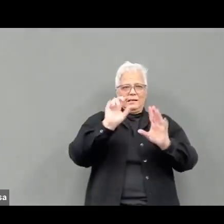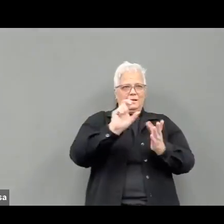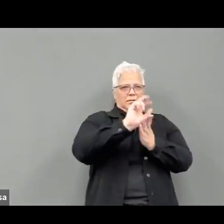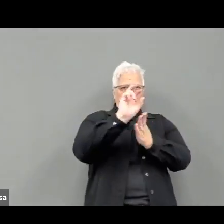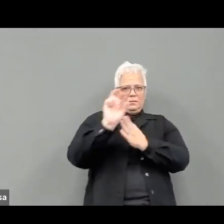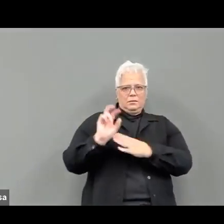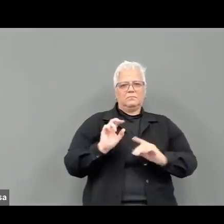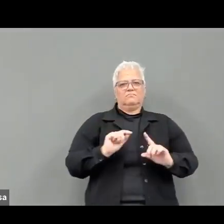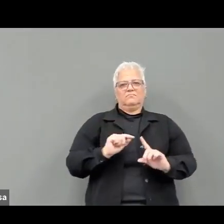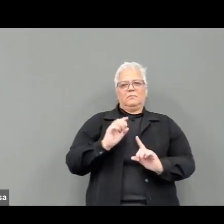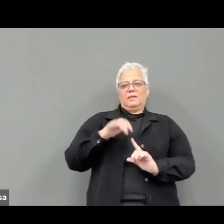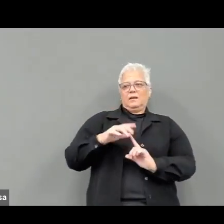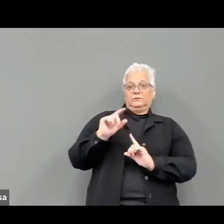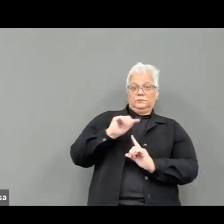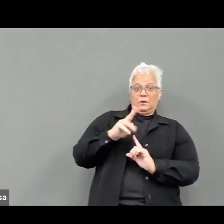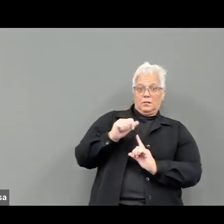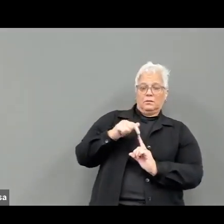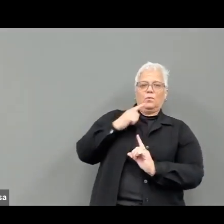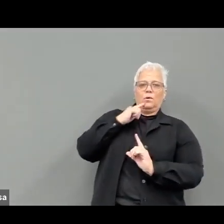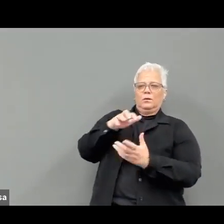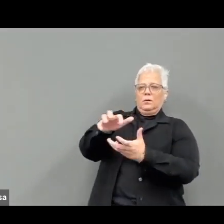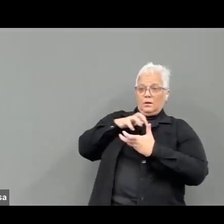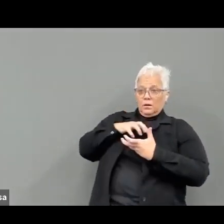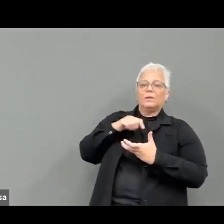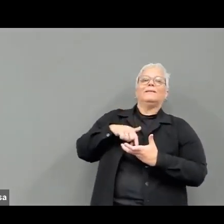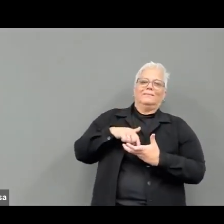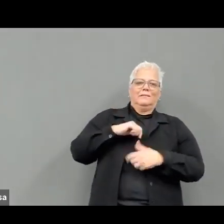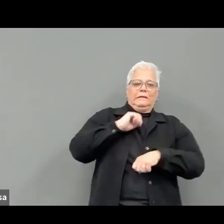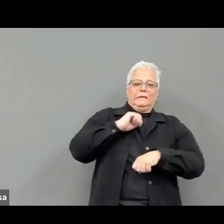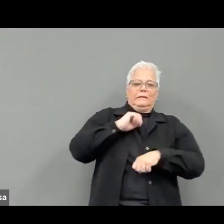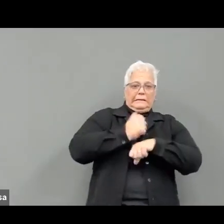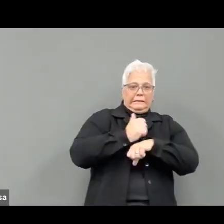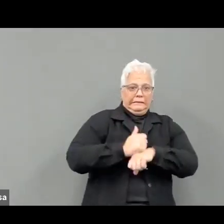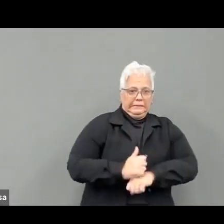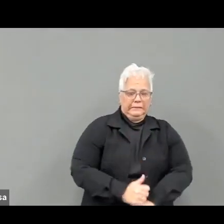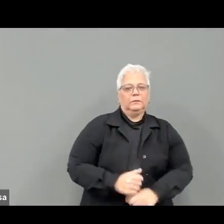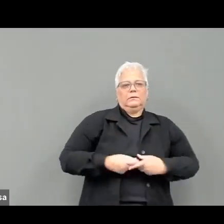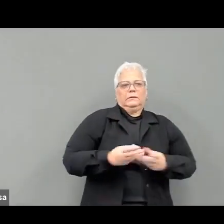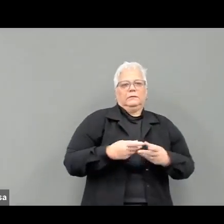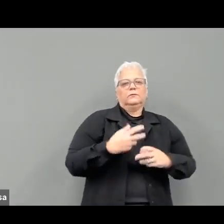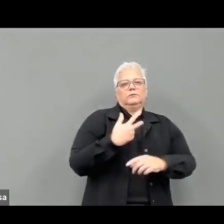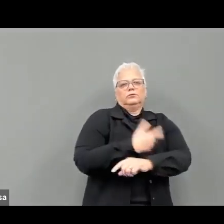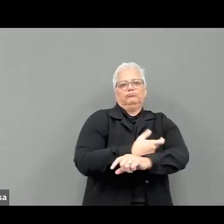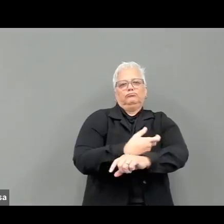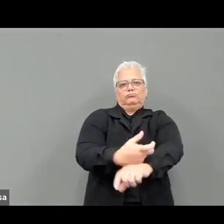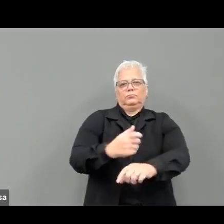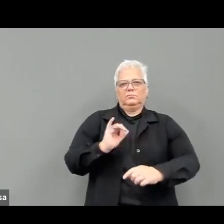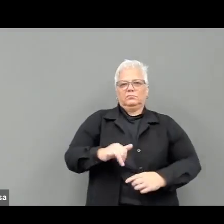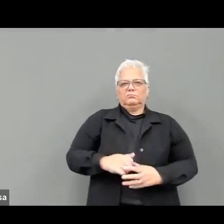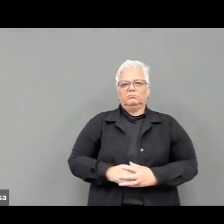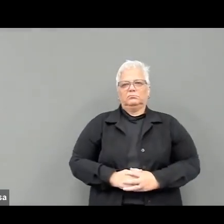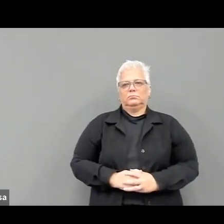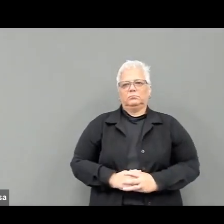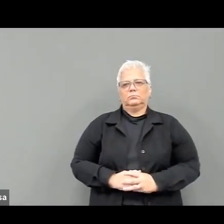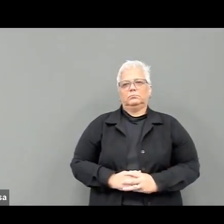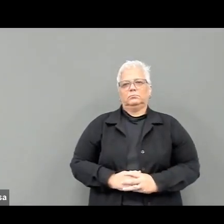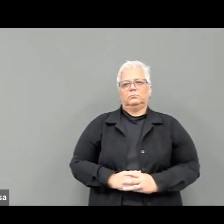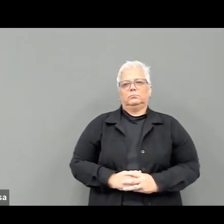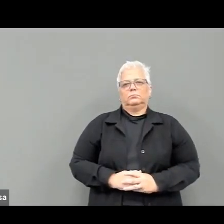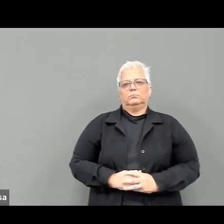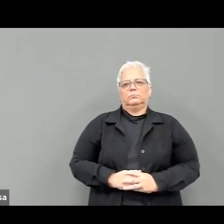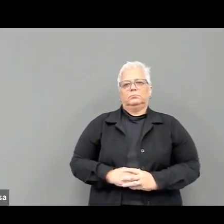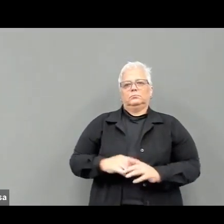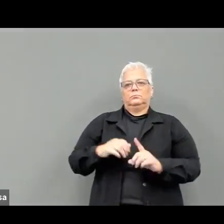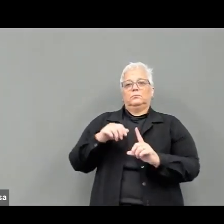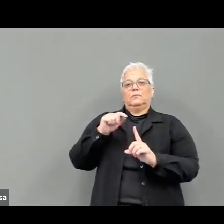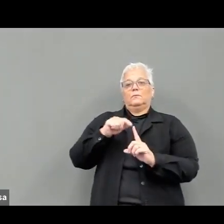THC receives an appointment for their second dose. As the state allocates vaccine to Tulsa County, we first prioritize everyone who's